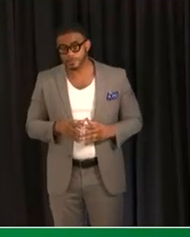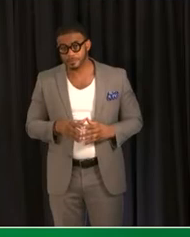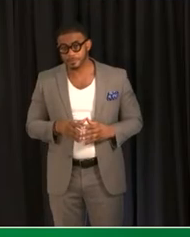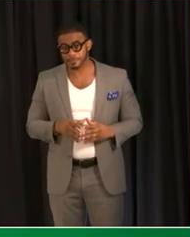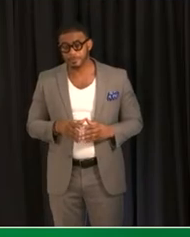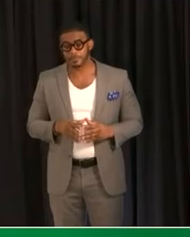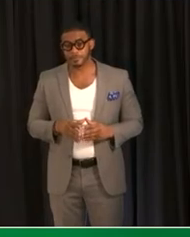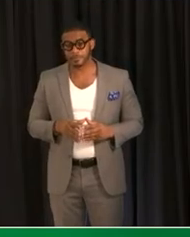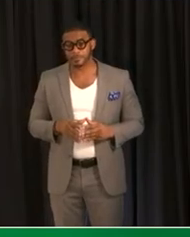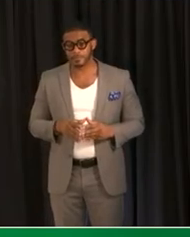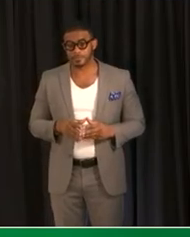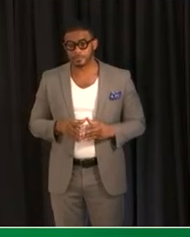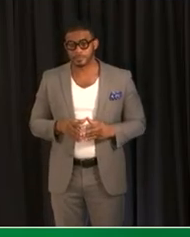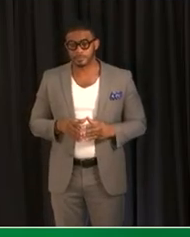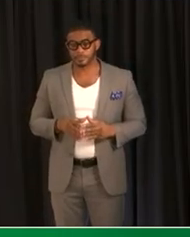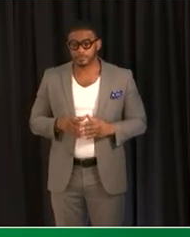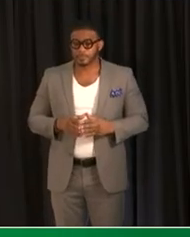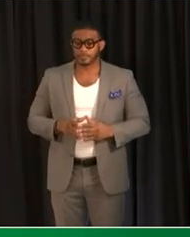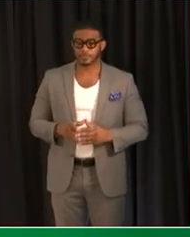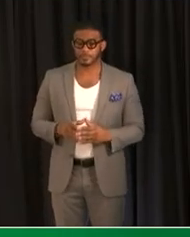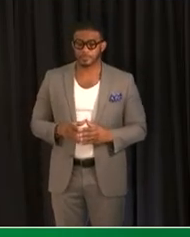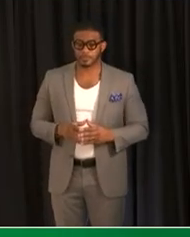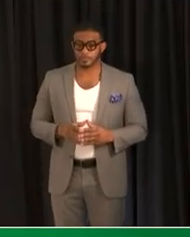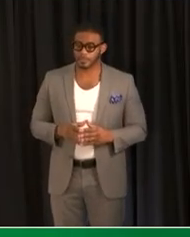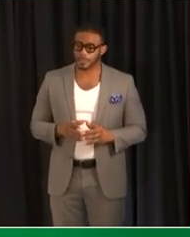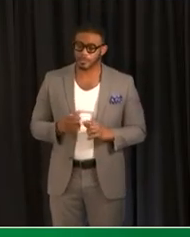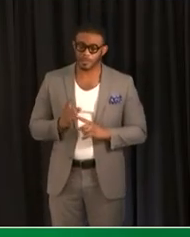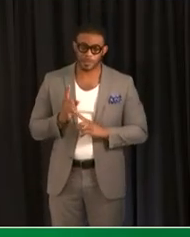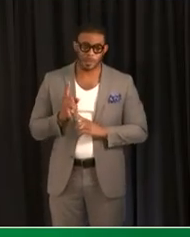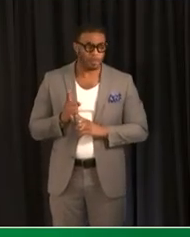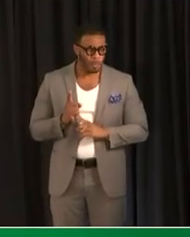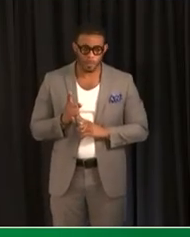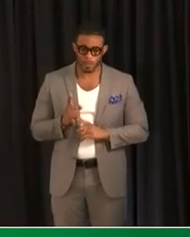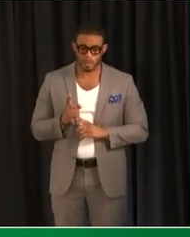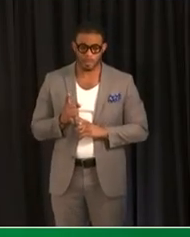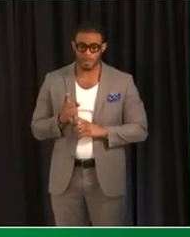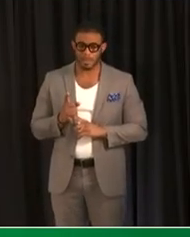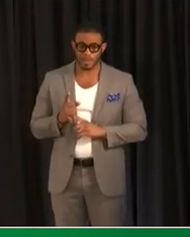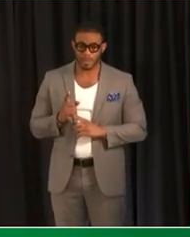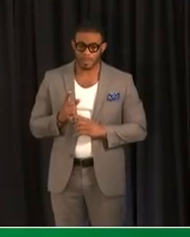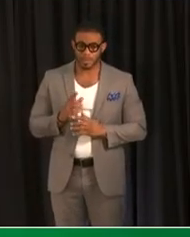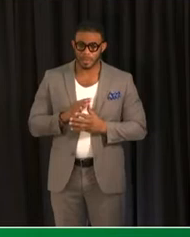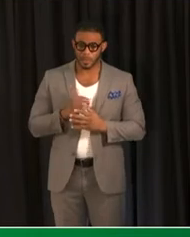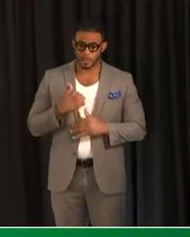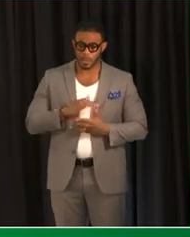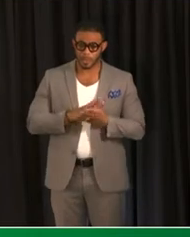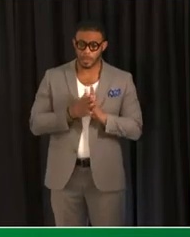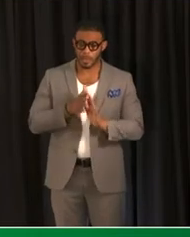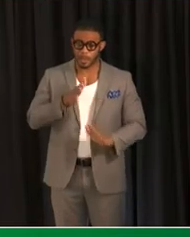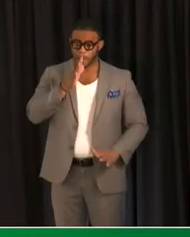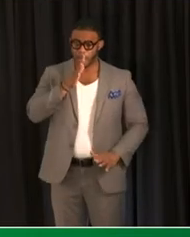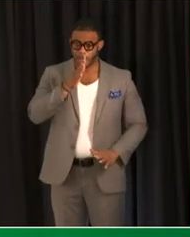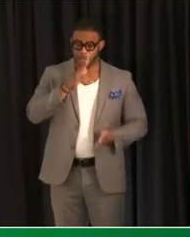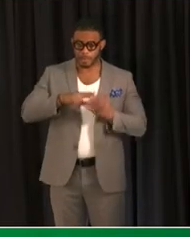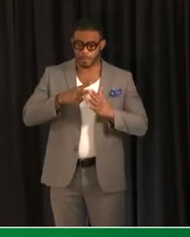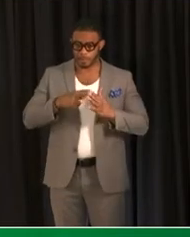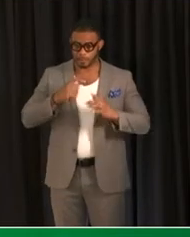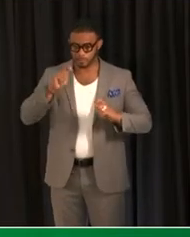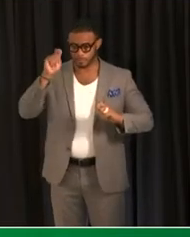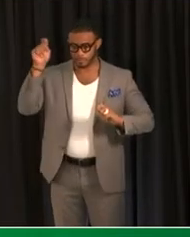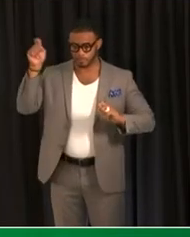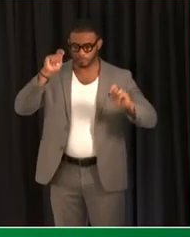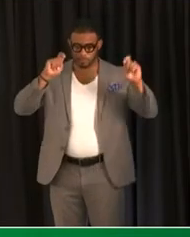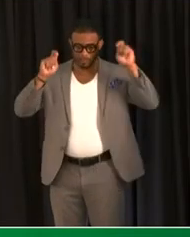Porque desde el momento que somos madres es porque lo podemos hacer todo. From the moment we are become mothers, that means that we